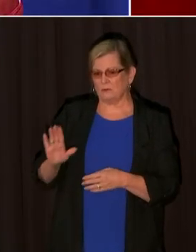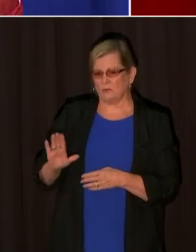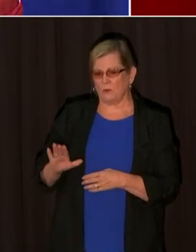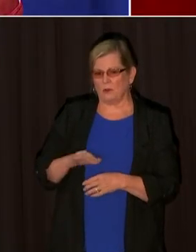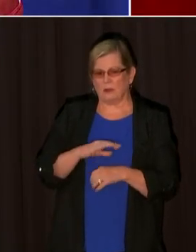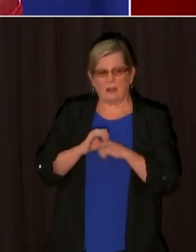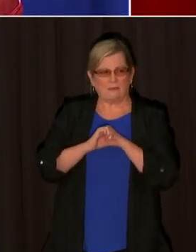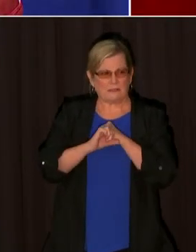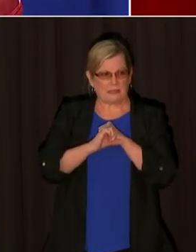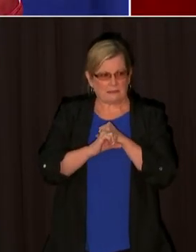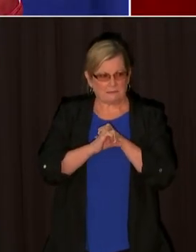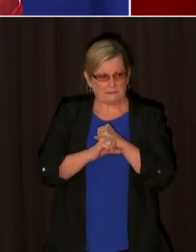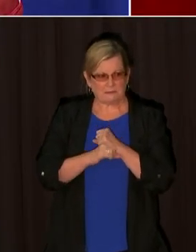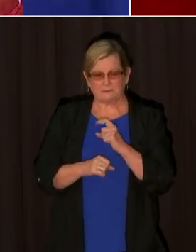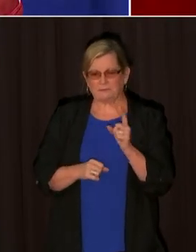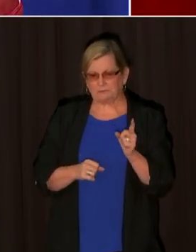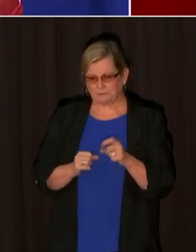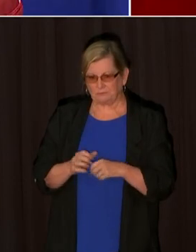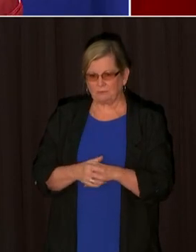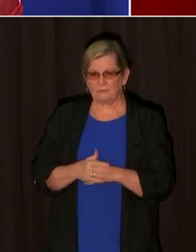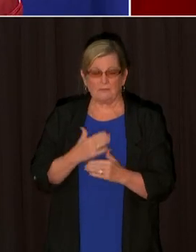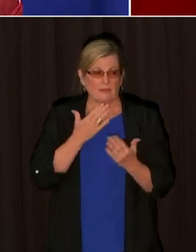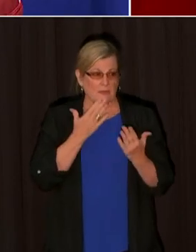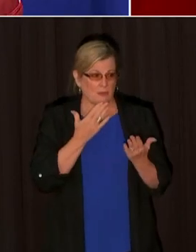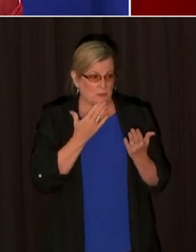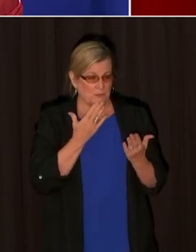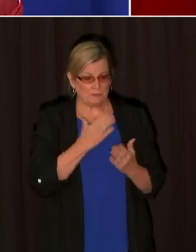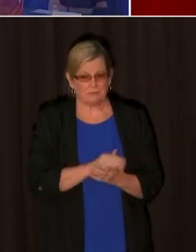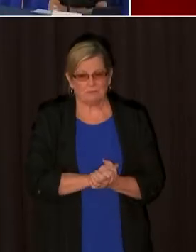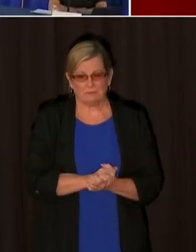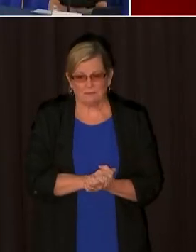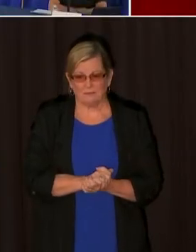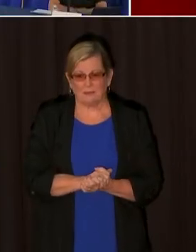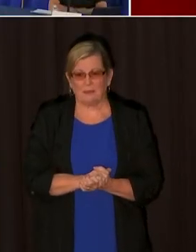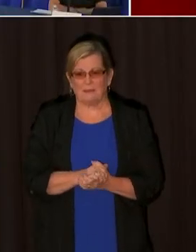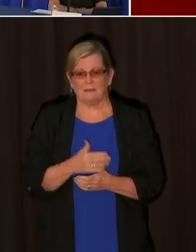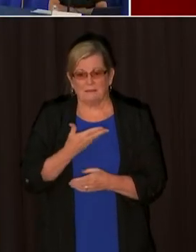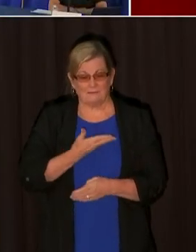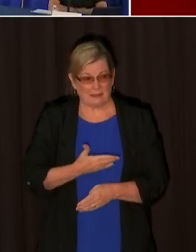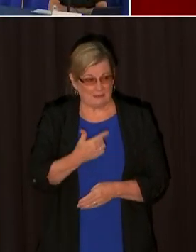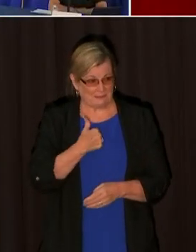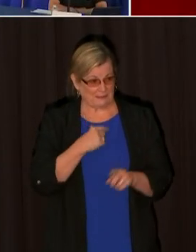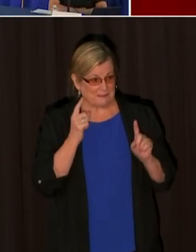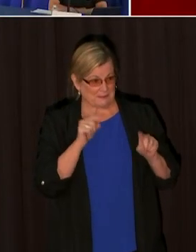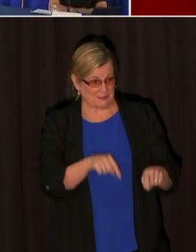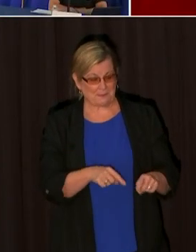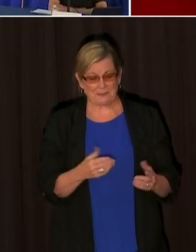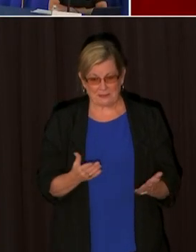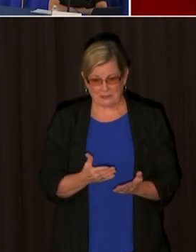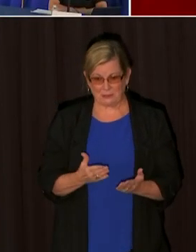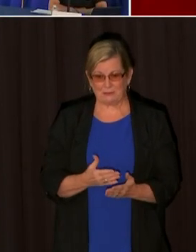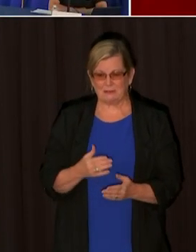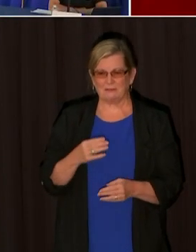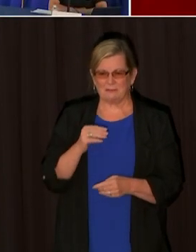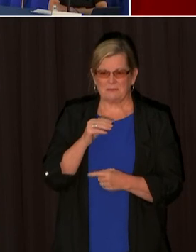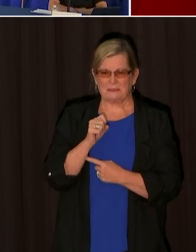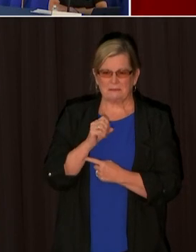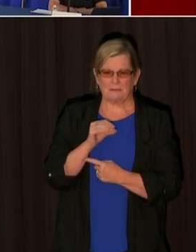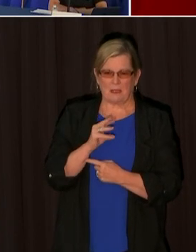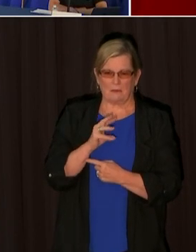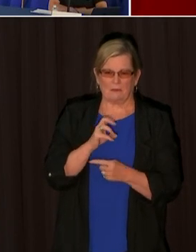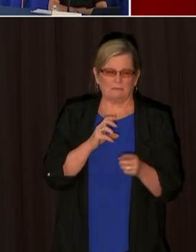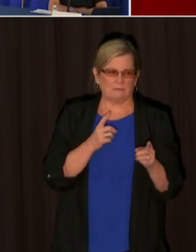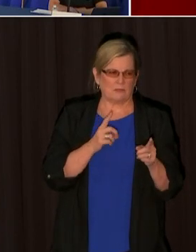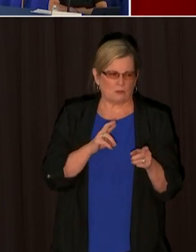Madam Mayor, thank you so very much for having and inviting me today to participate in this press conference. And